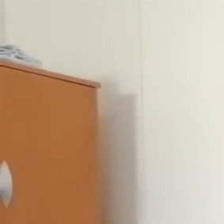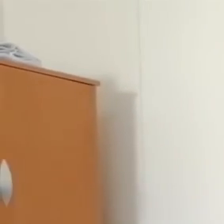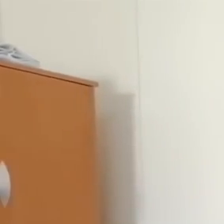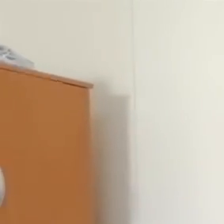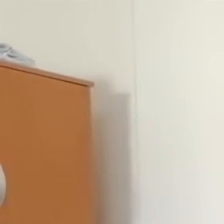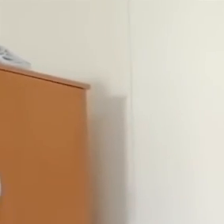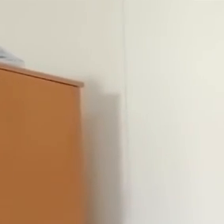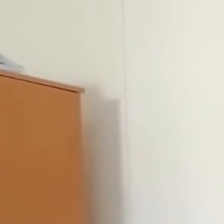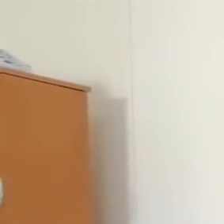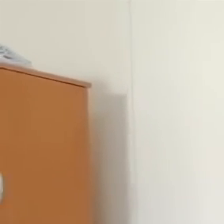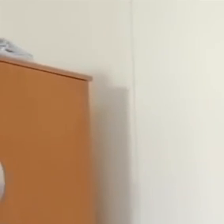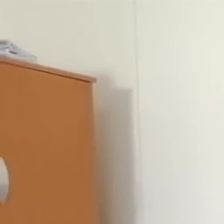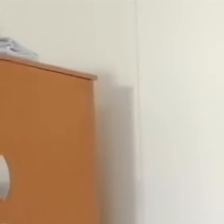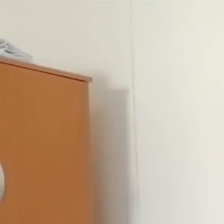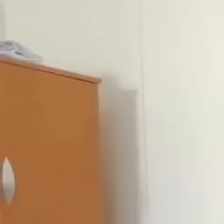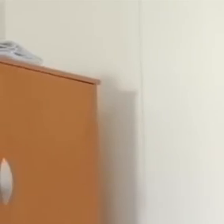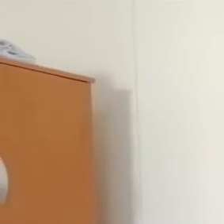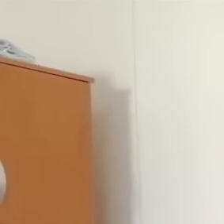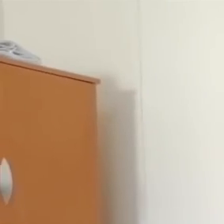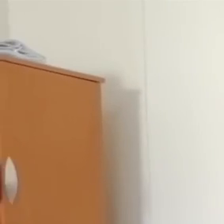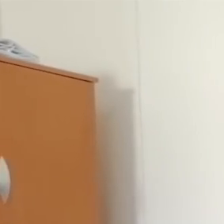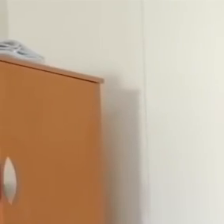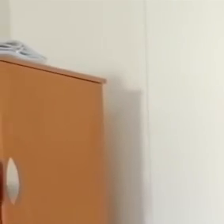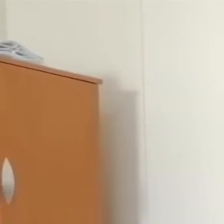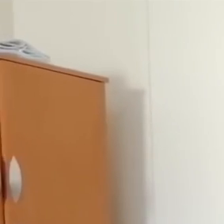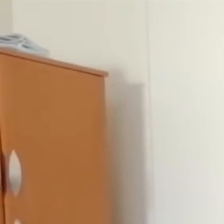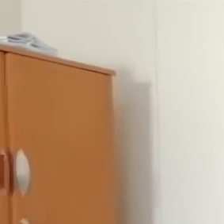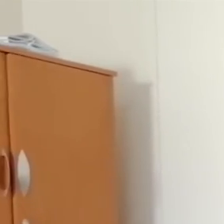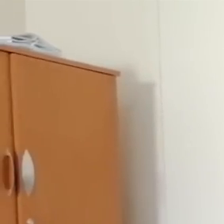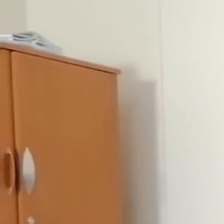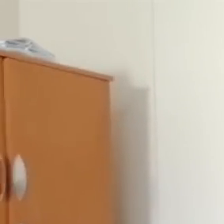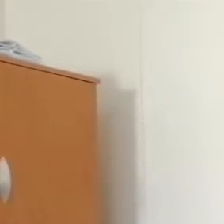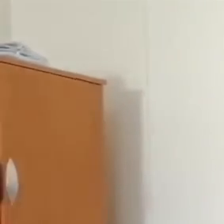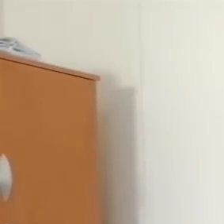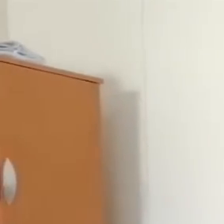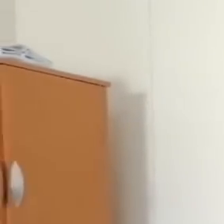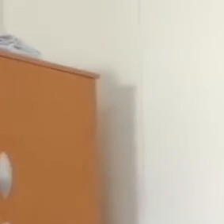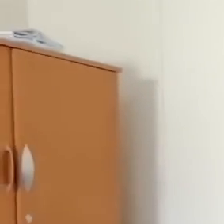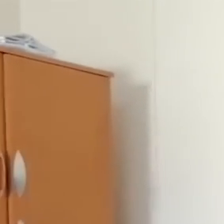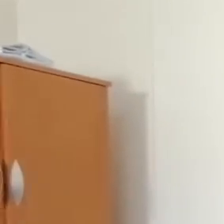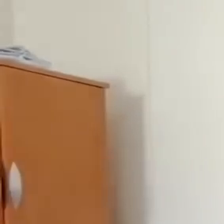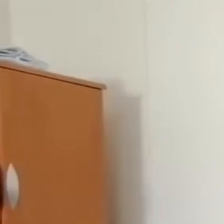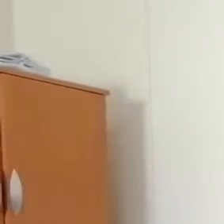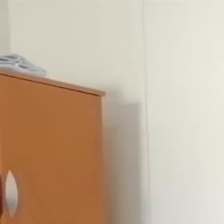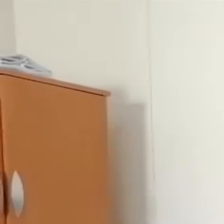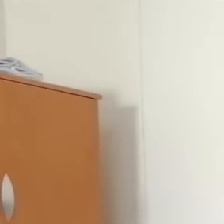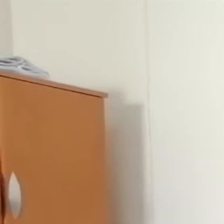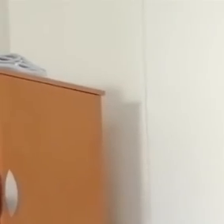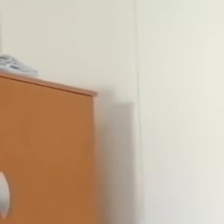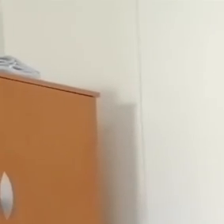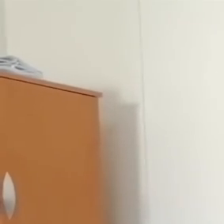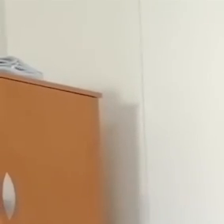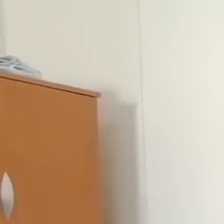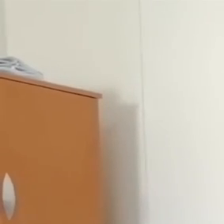just give a specific example of parents in DRC, where they have no access to electricity, and maybe even the resources,